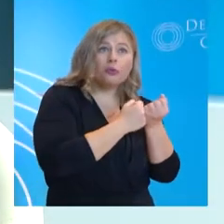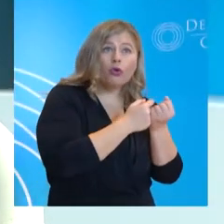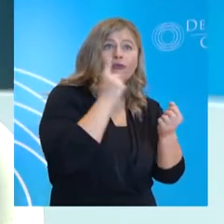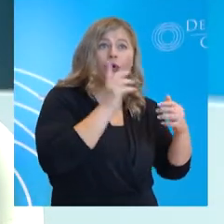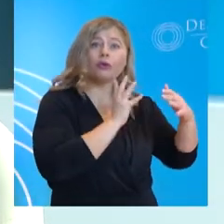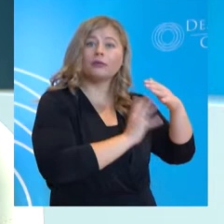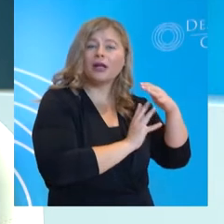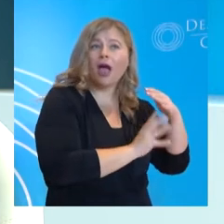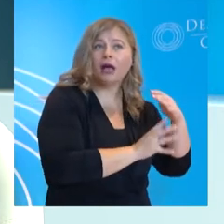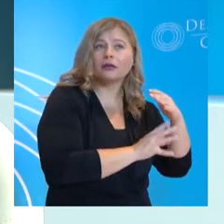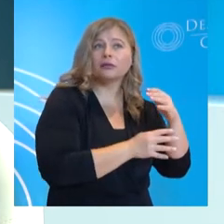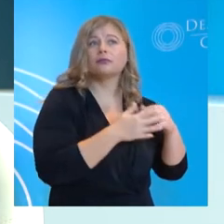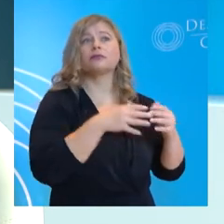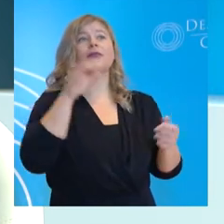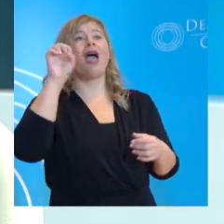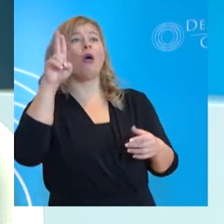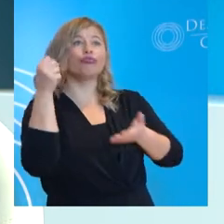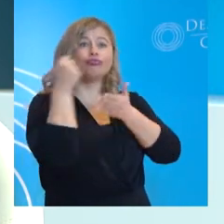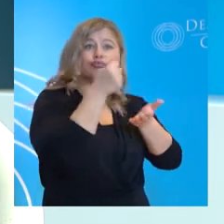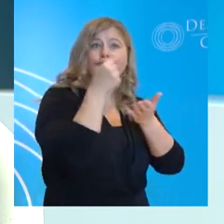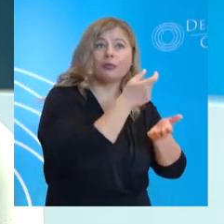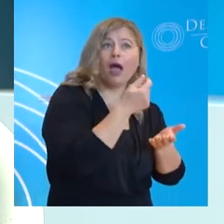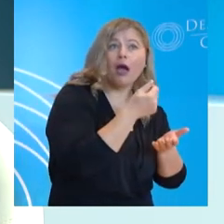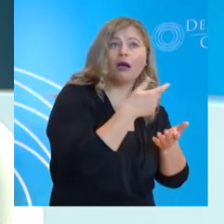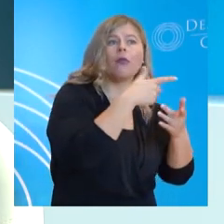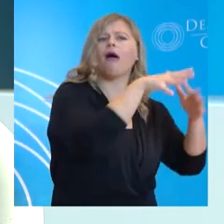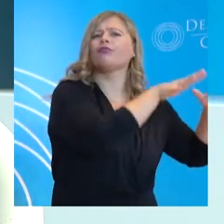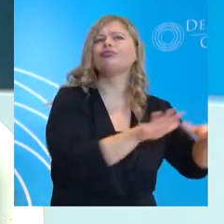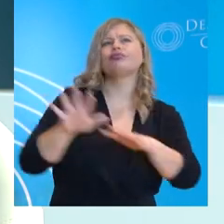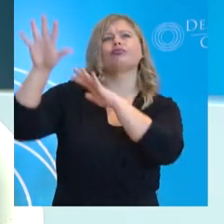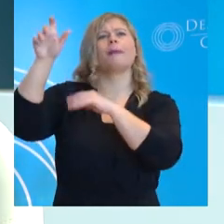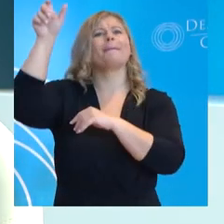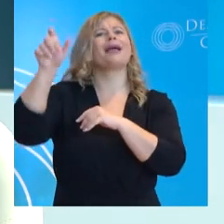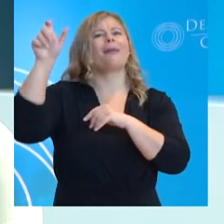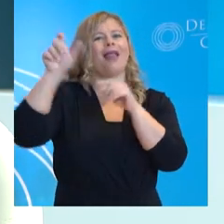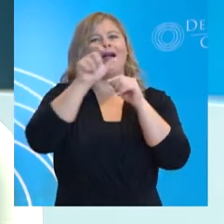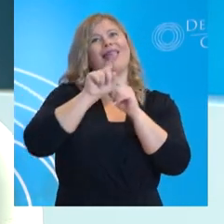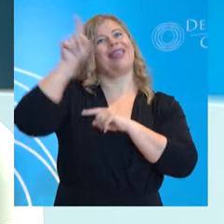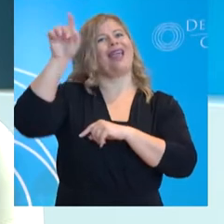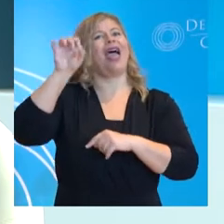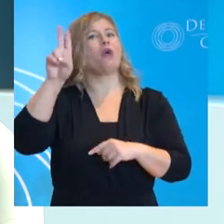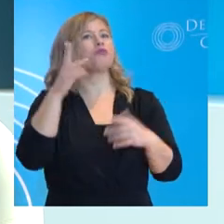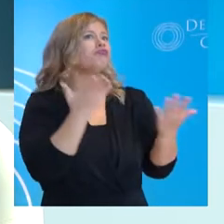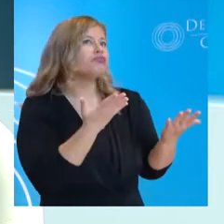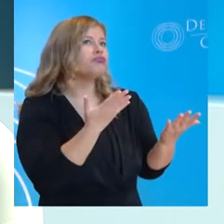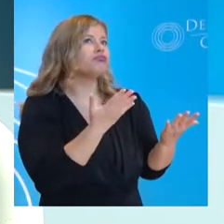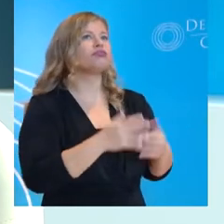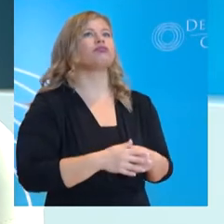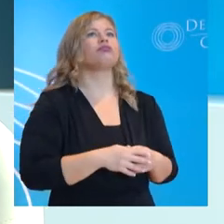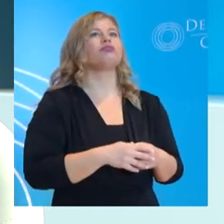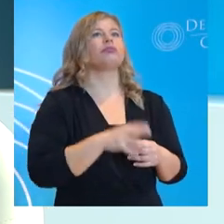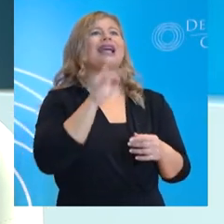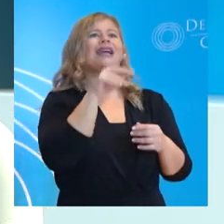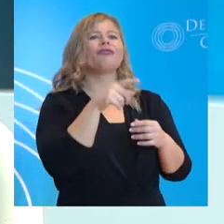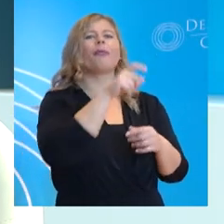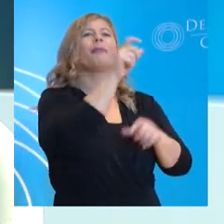people. And how are you doing at sending people back who actually do not qualify?